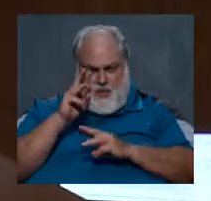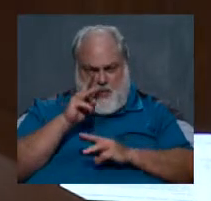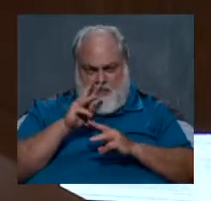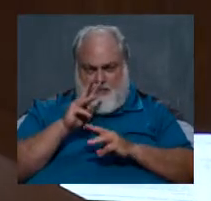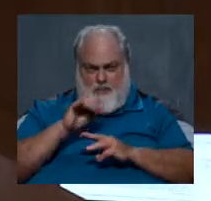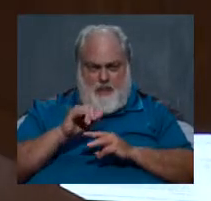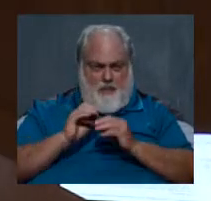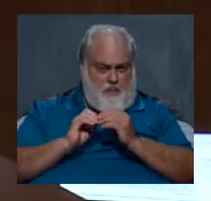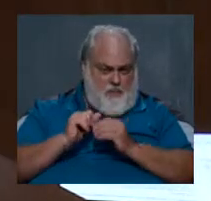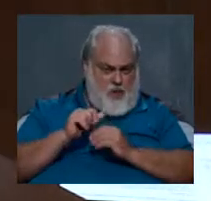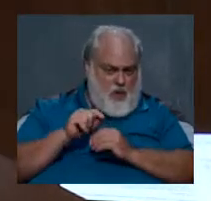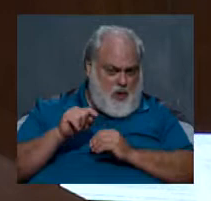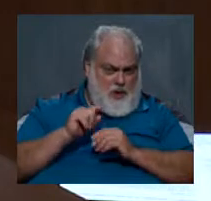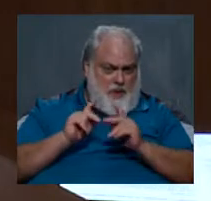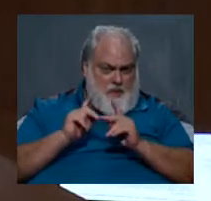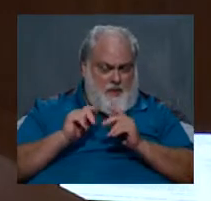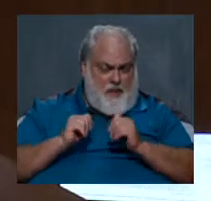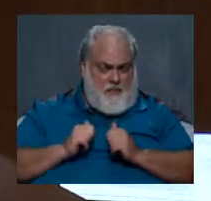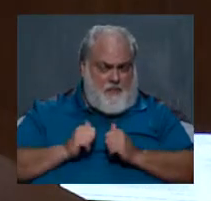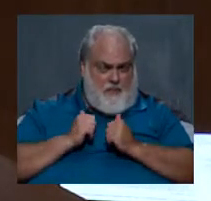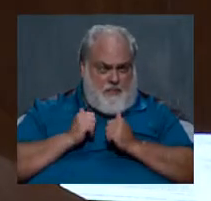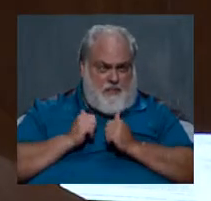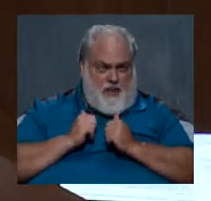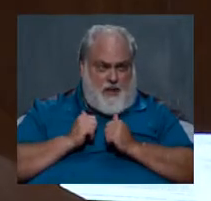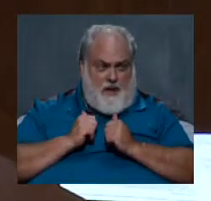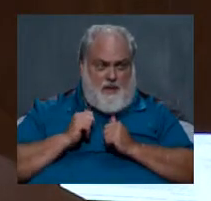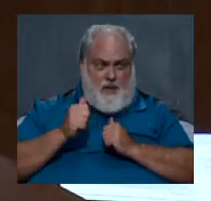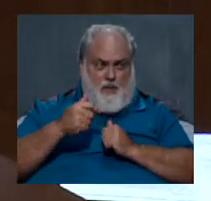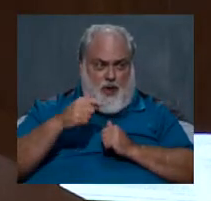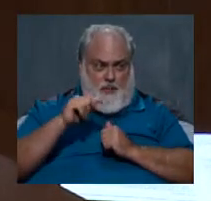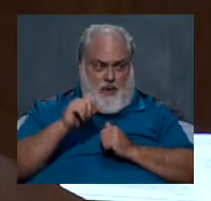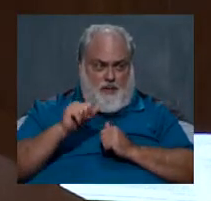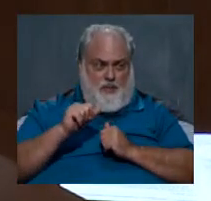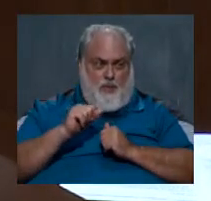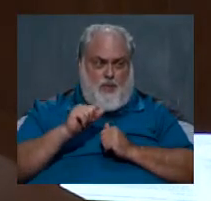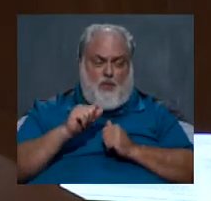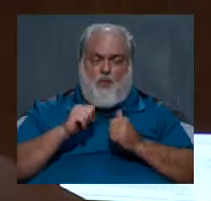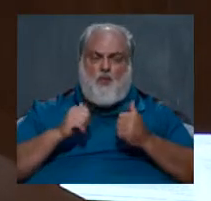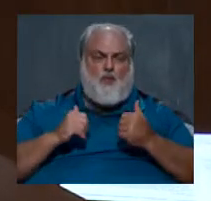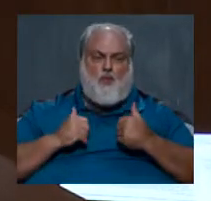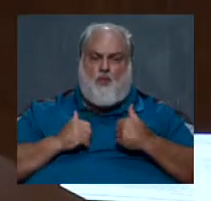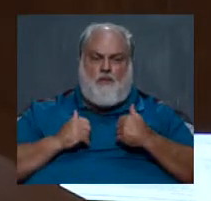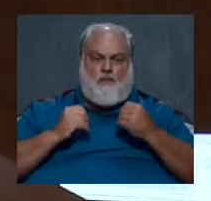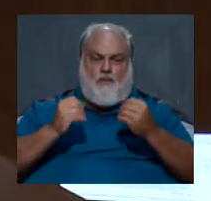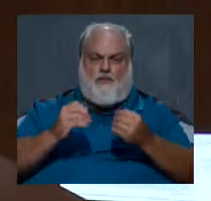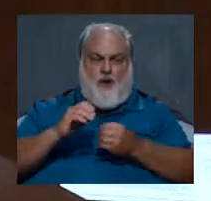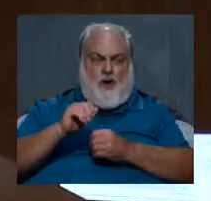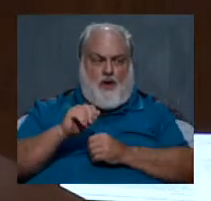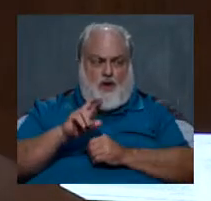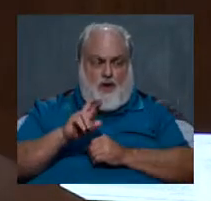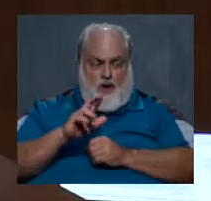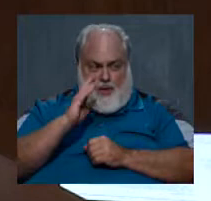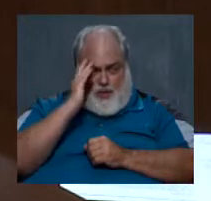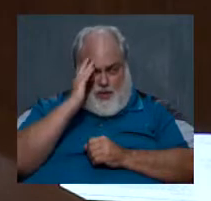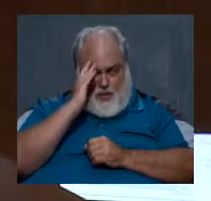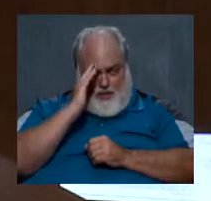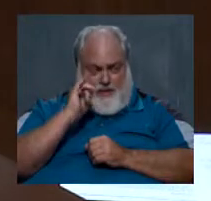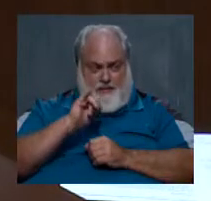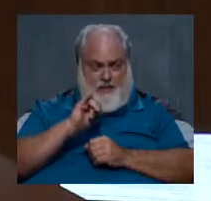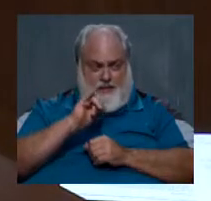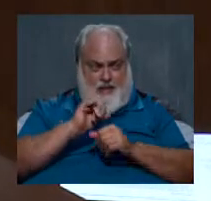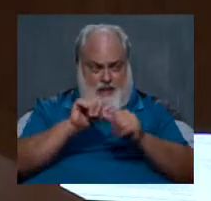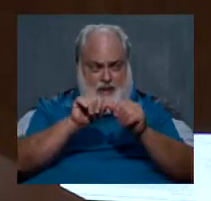those people that's going to be occupying this apartment complex won't even have cars. And I know people in this part of the